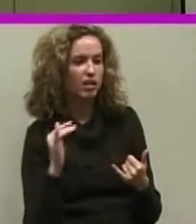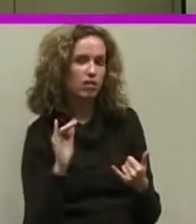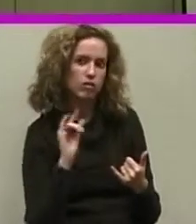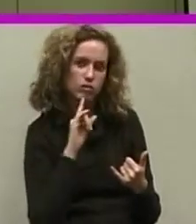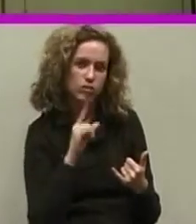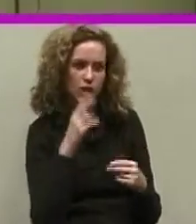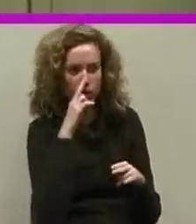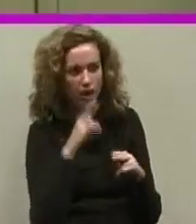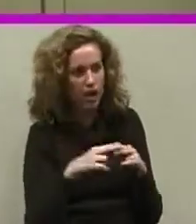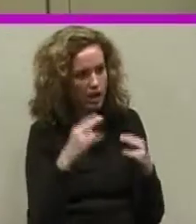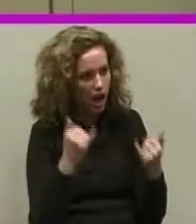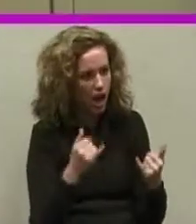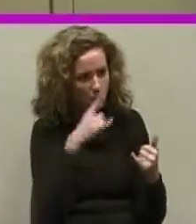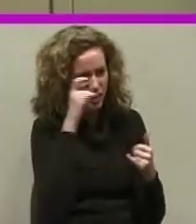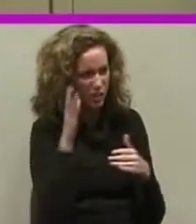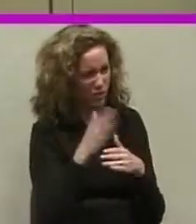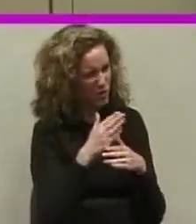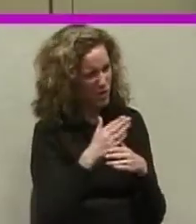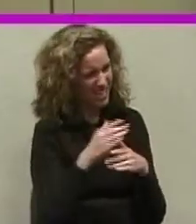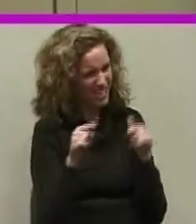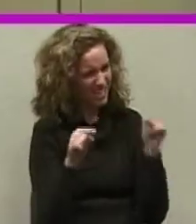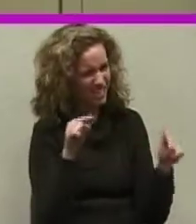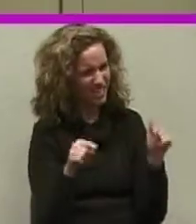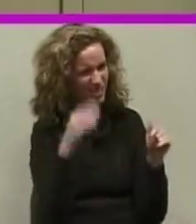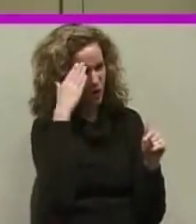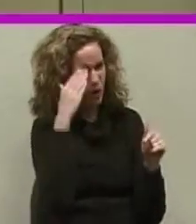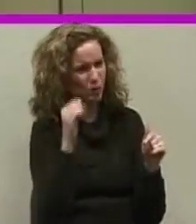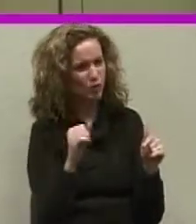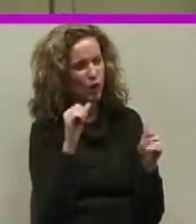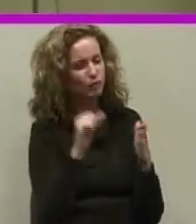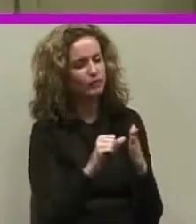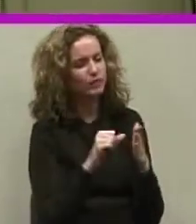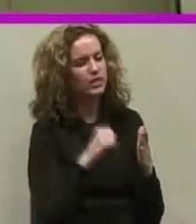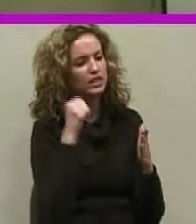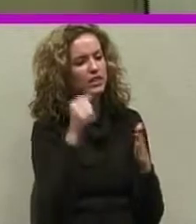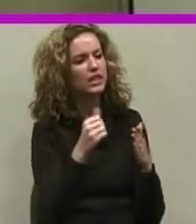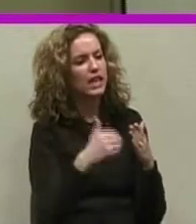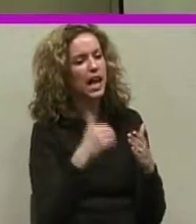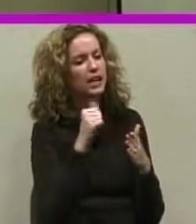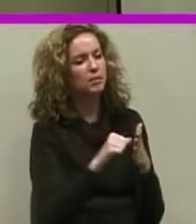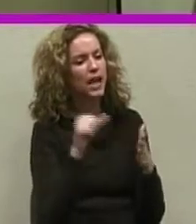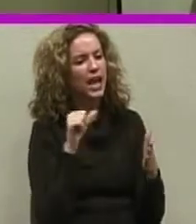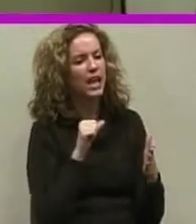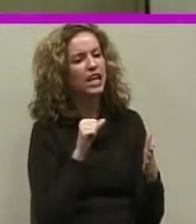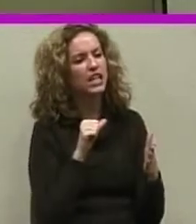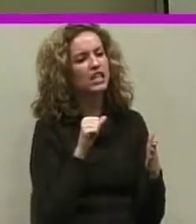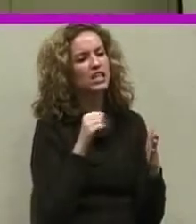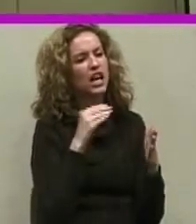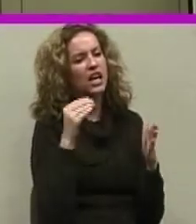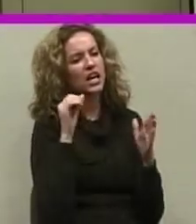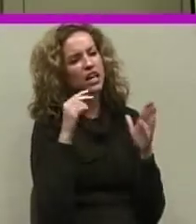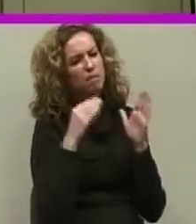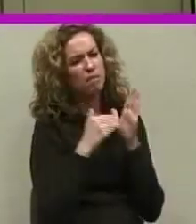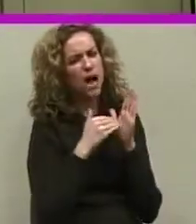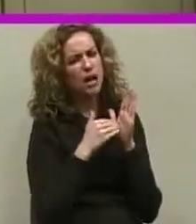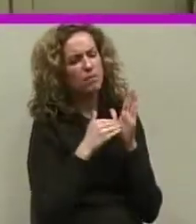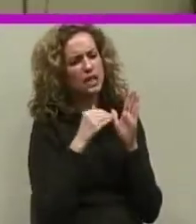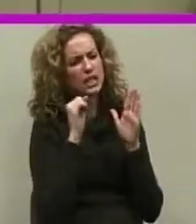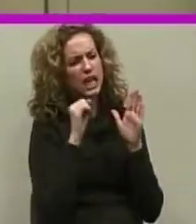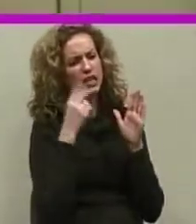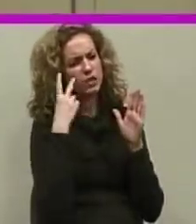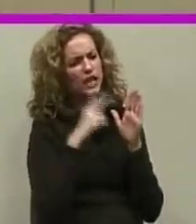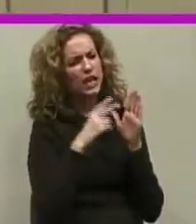right? All right, turn to that next page on general information. Just kind of glancing down there. Anything hit you as particularly interesting